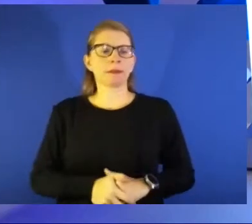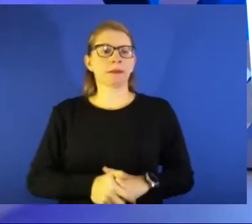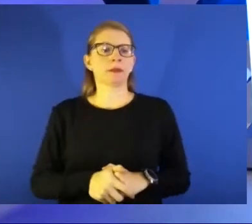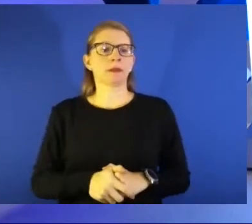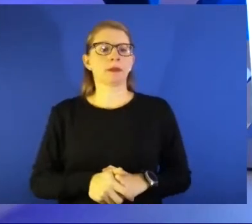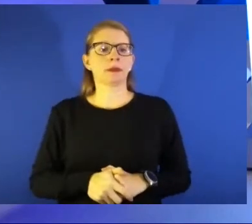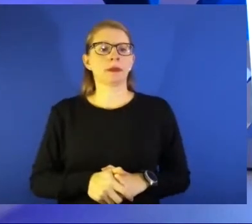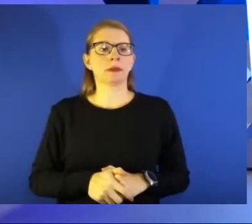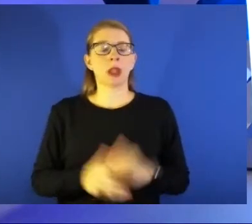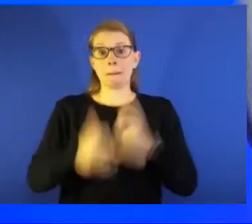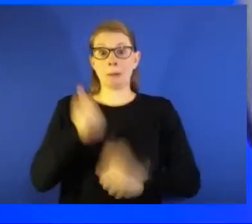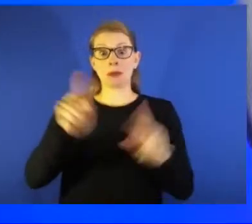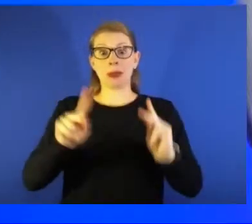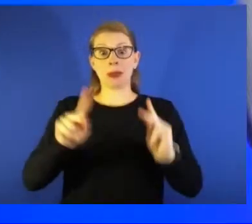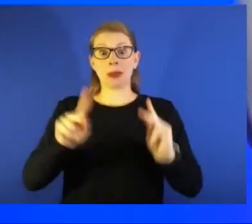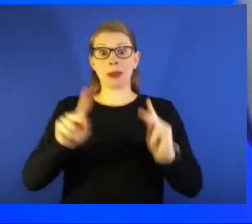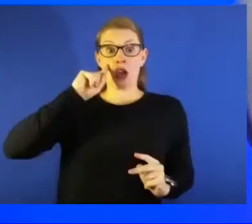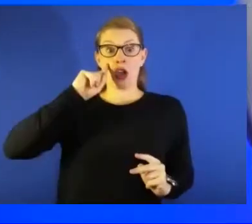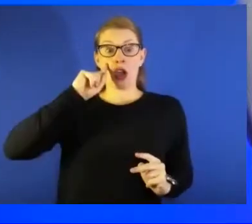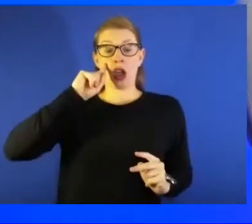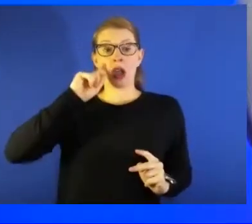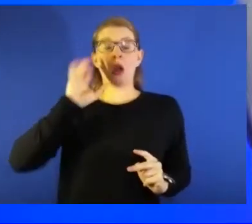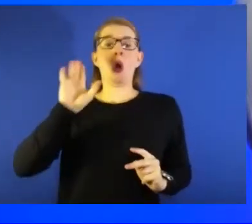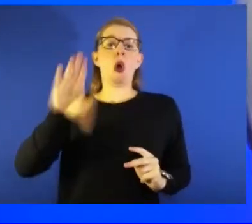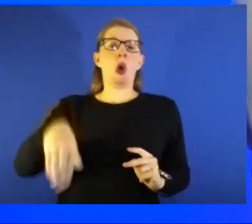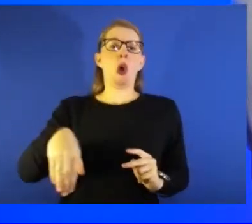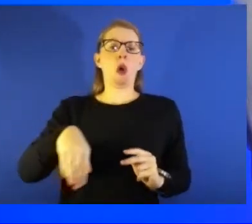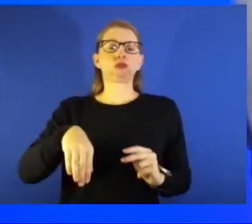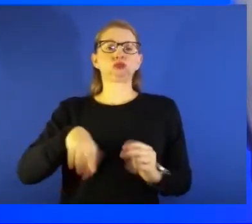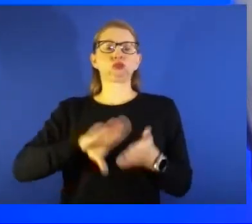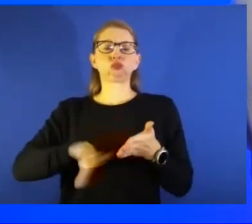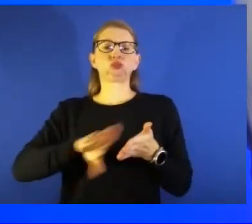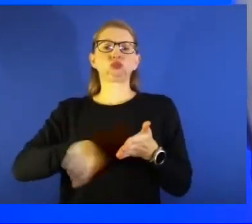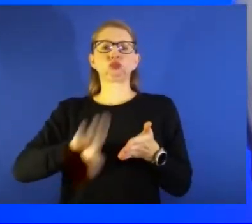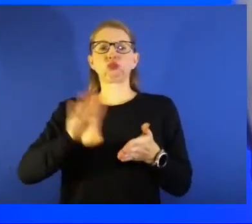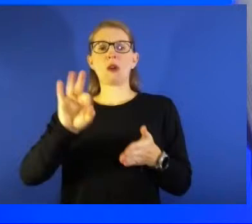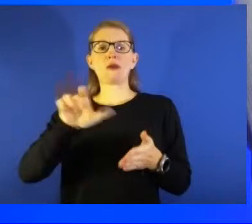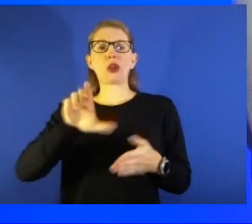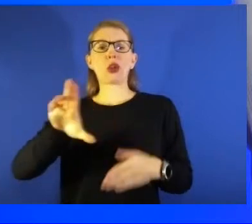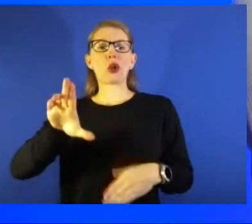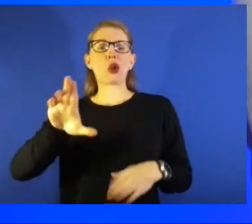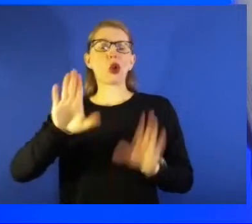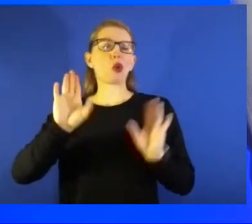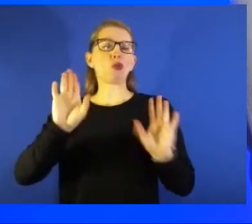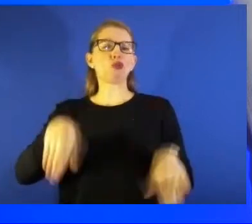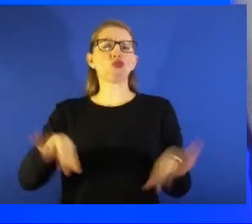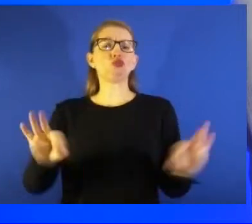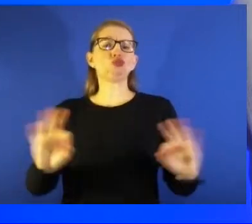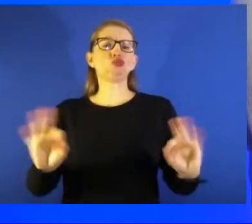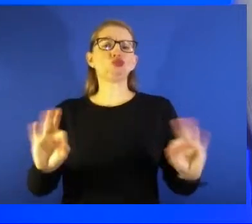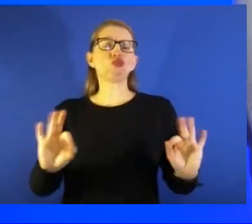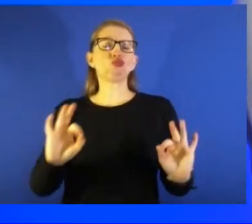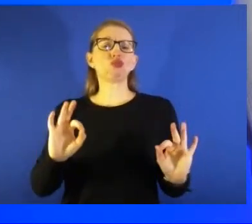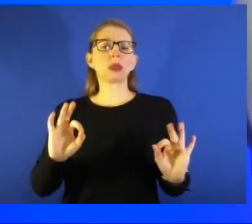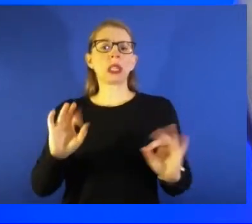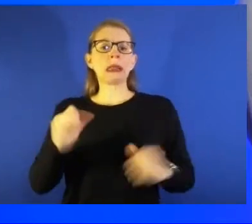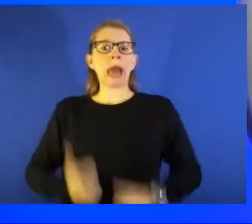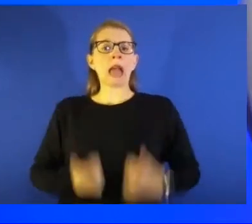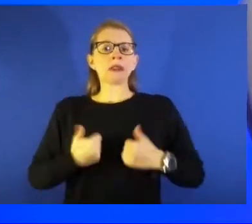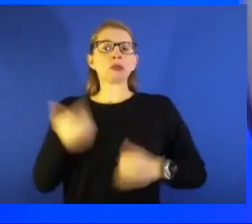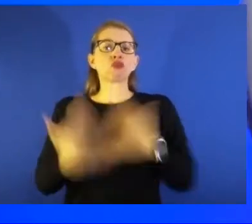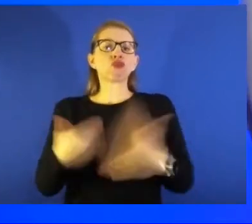most people kind of took it for granted that it was going to be just flu-like symptoms and they can just go on with their daily lives.